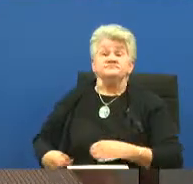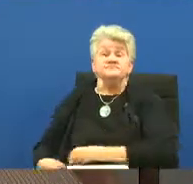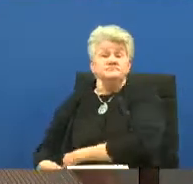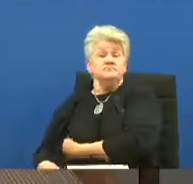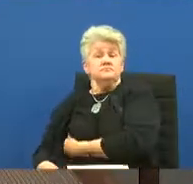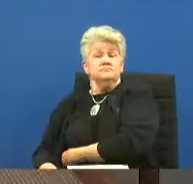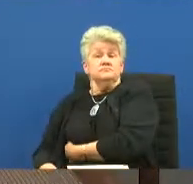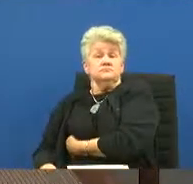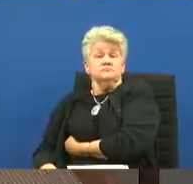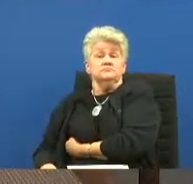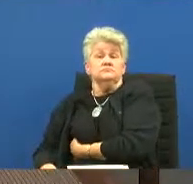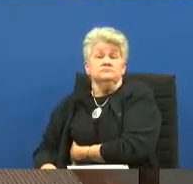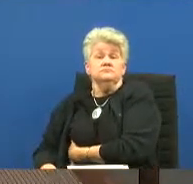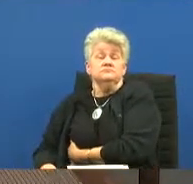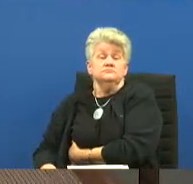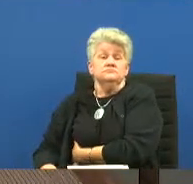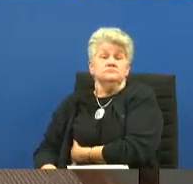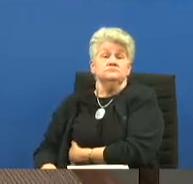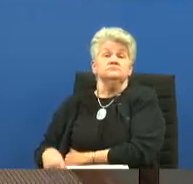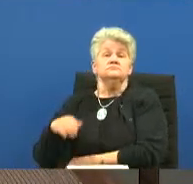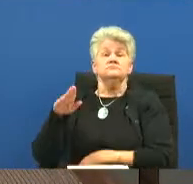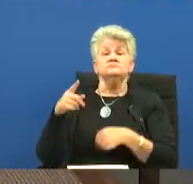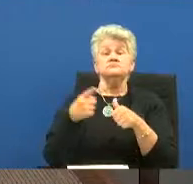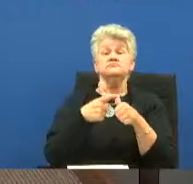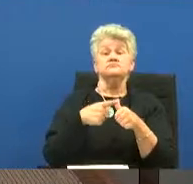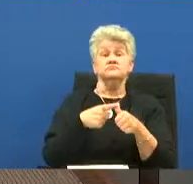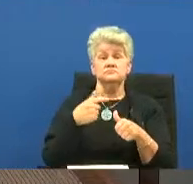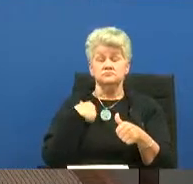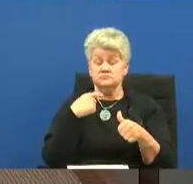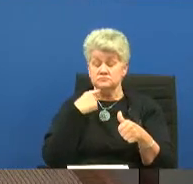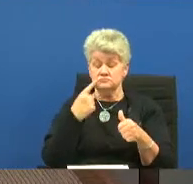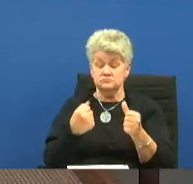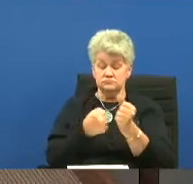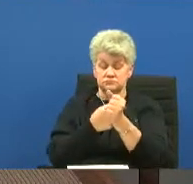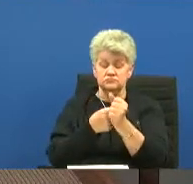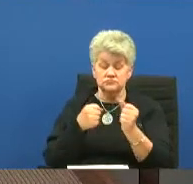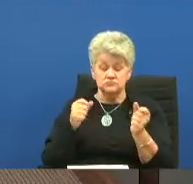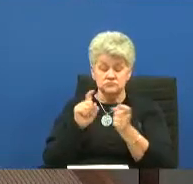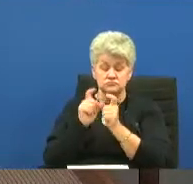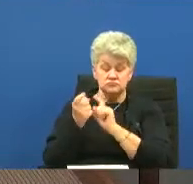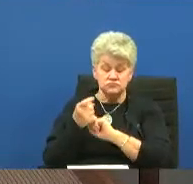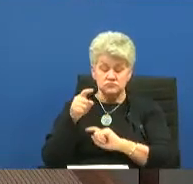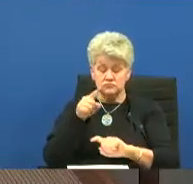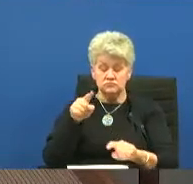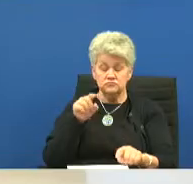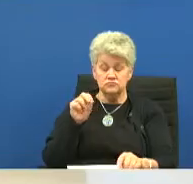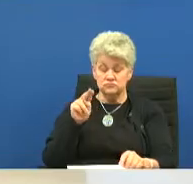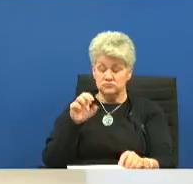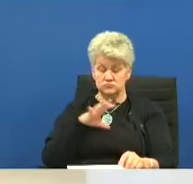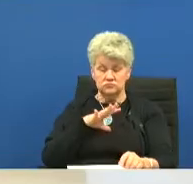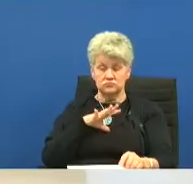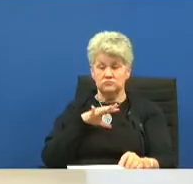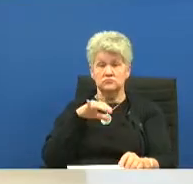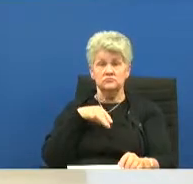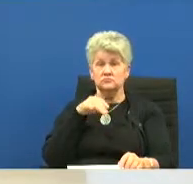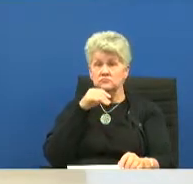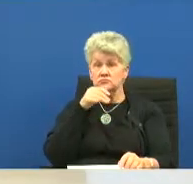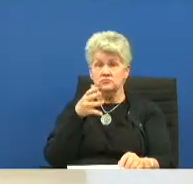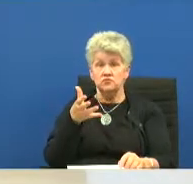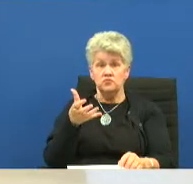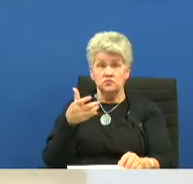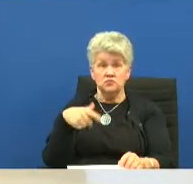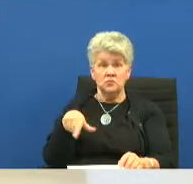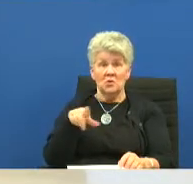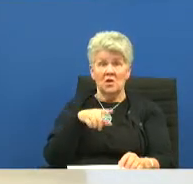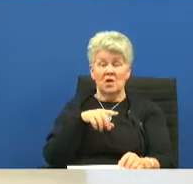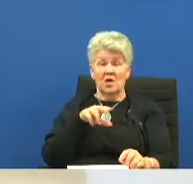you. Let me first say I'm in support of changing the zoning. I definitely wouldn't want you or any investor to